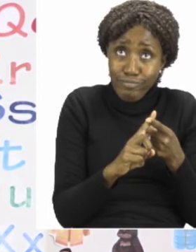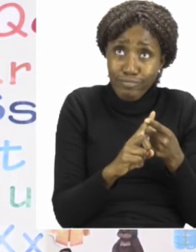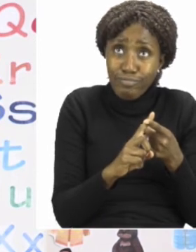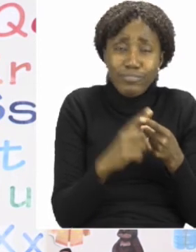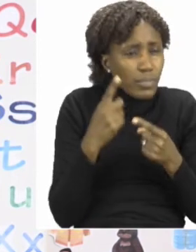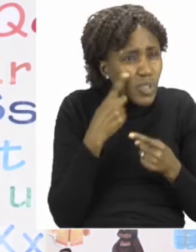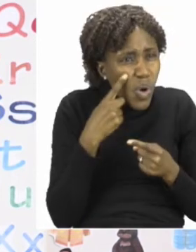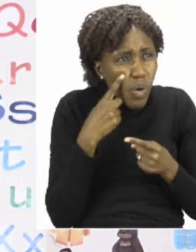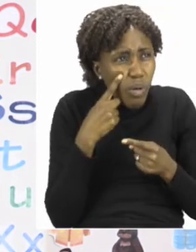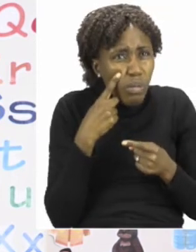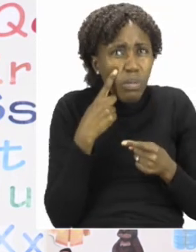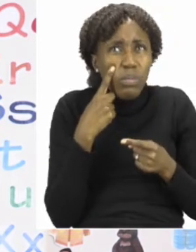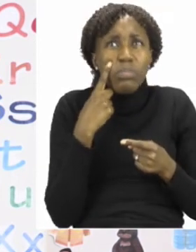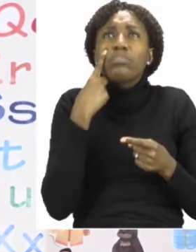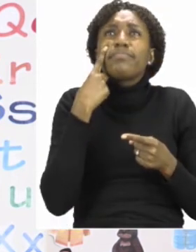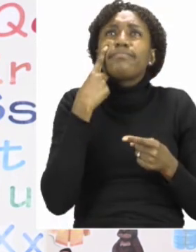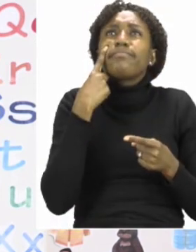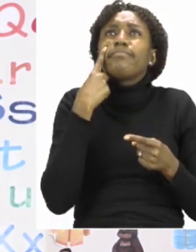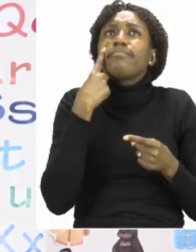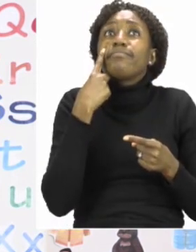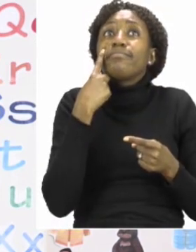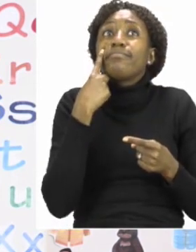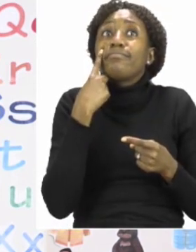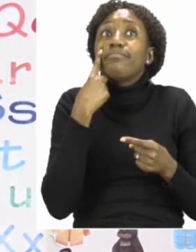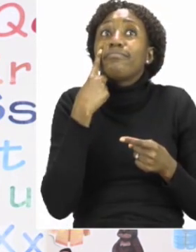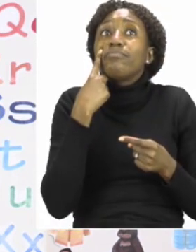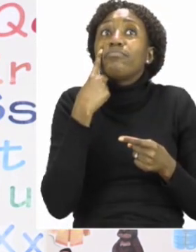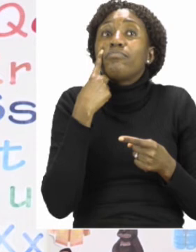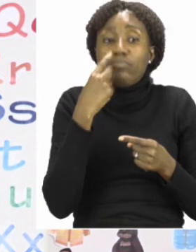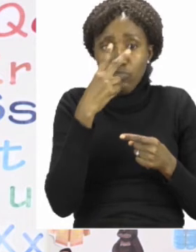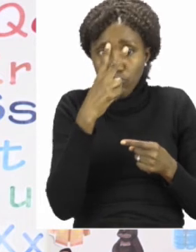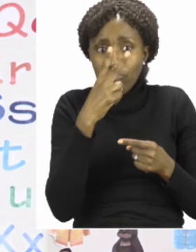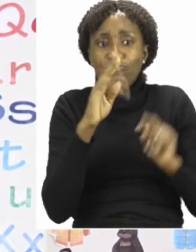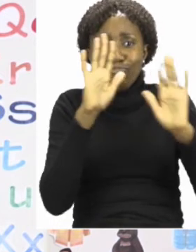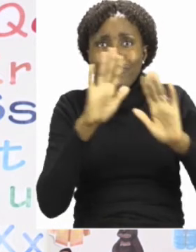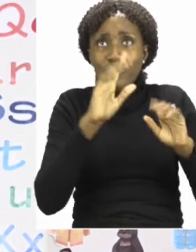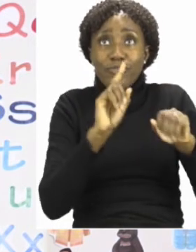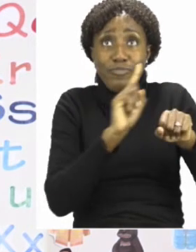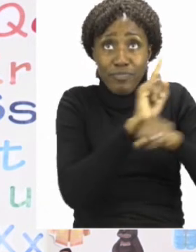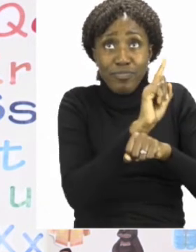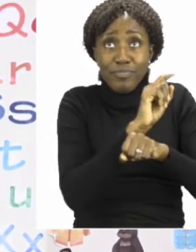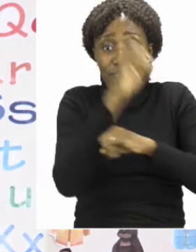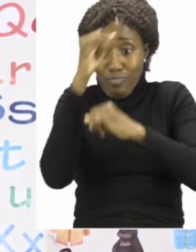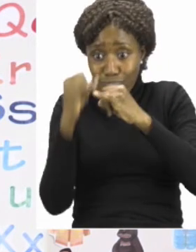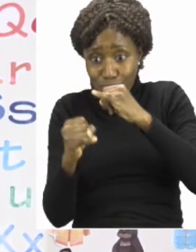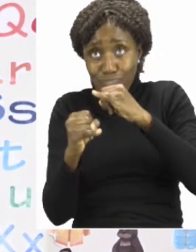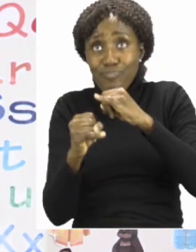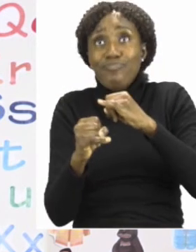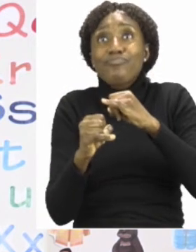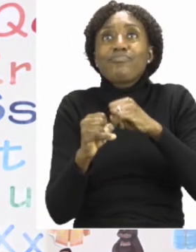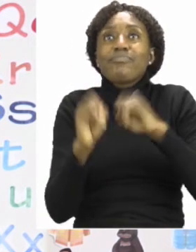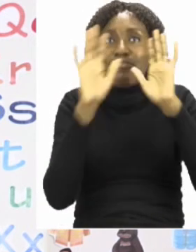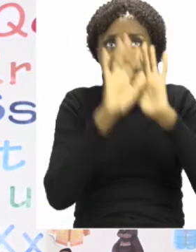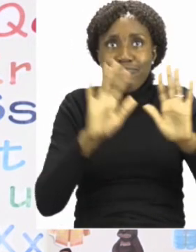sure that you have arranged, or rather colored the correct one, the first animal